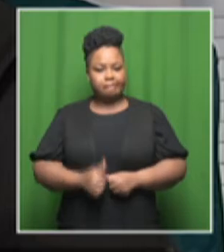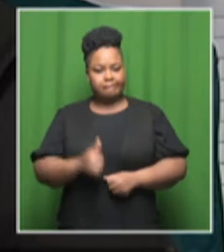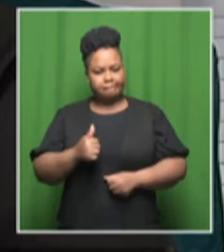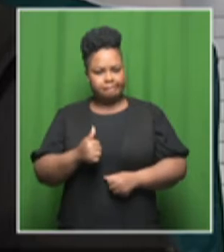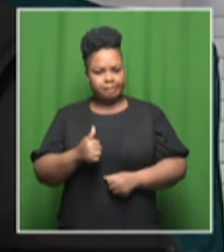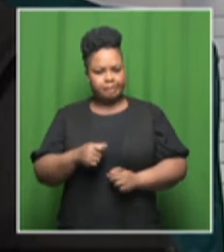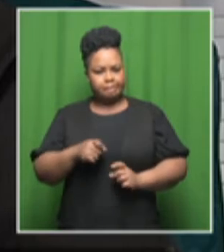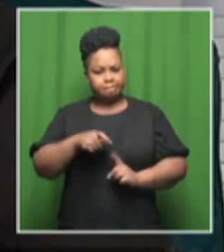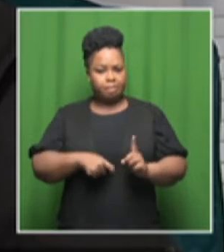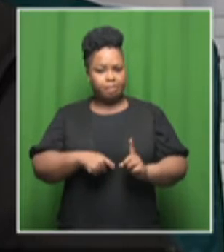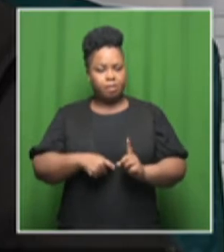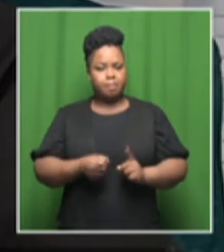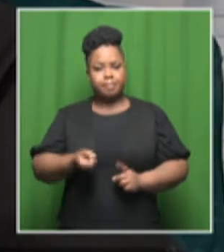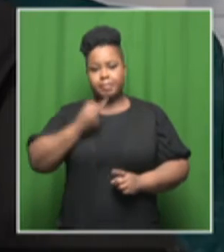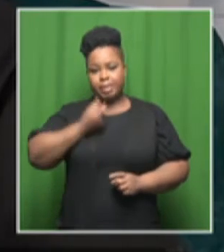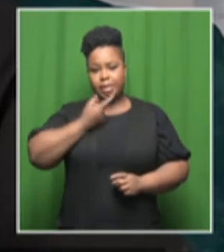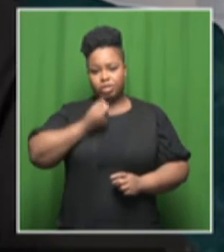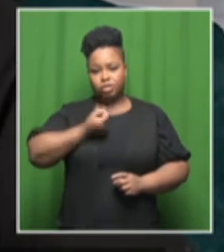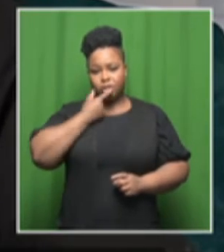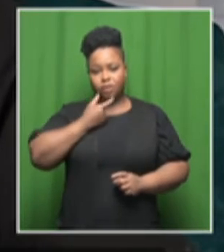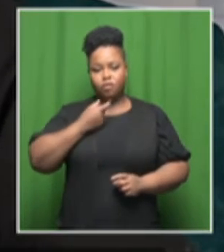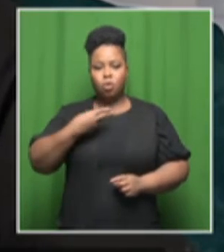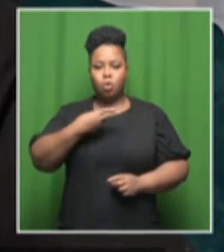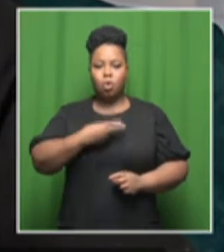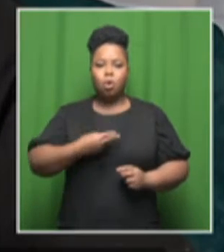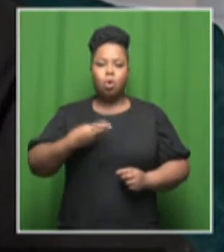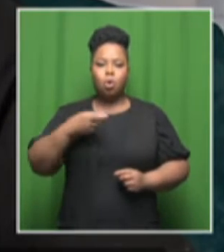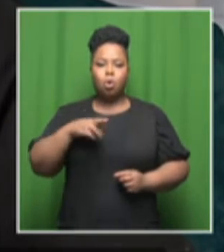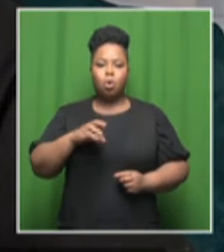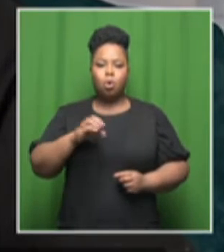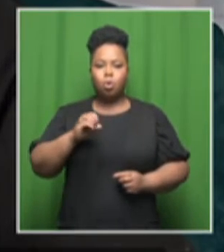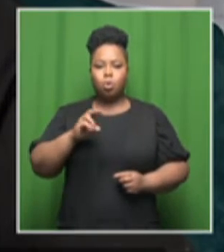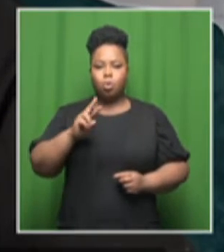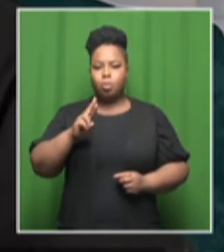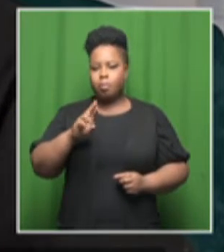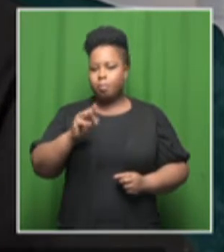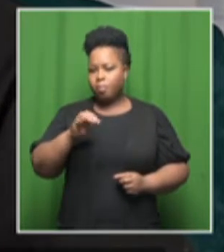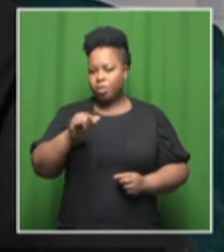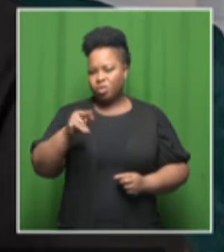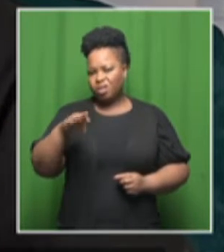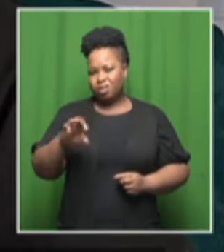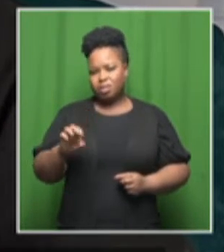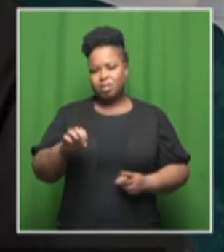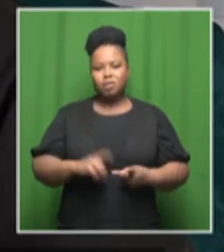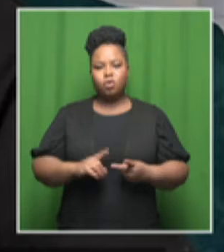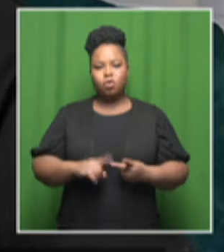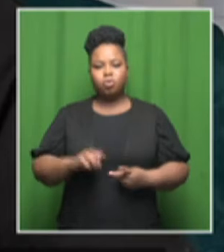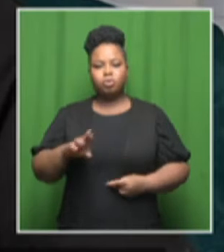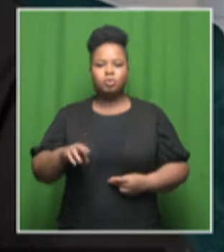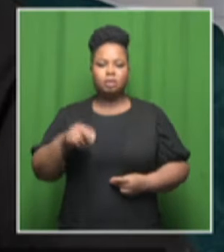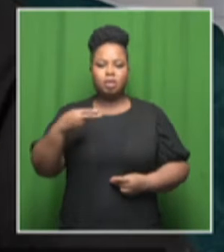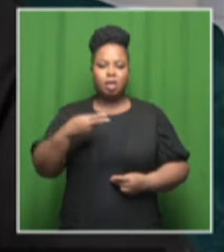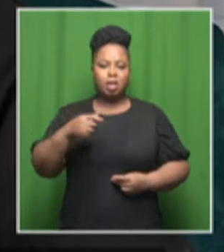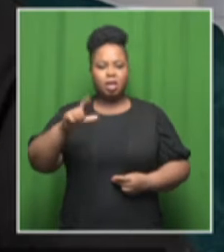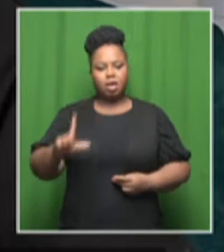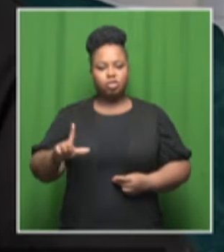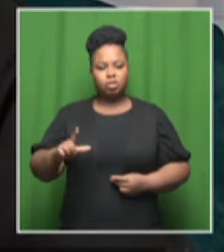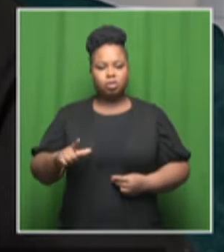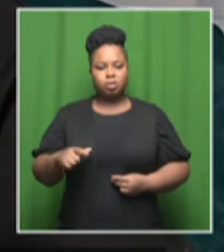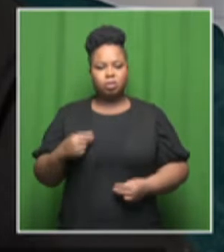with hormonal medication, basically FSH alone or FSH and LH